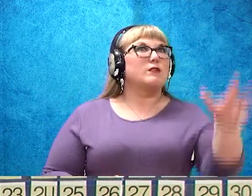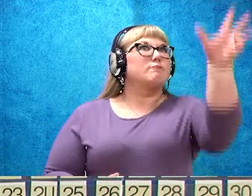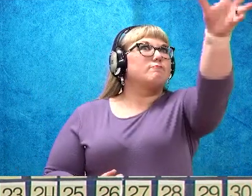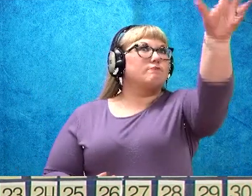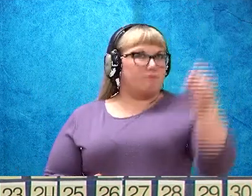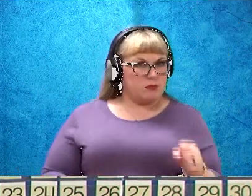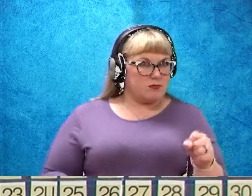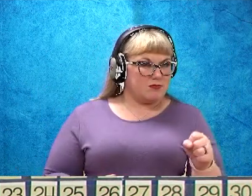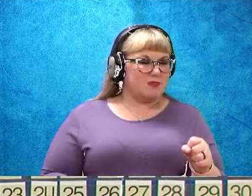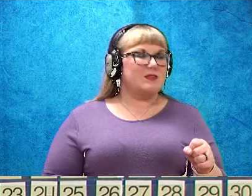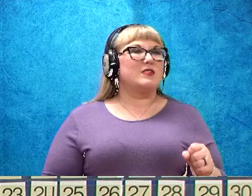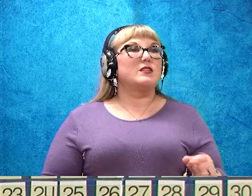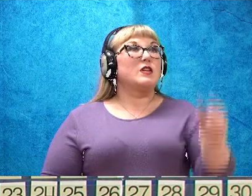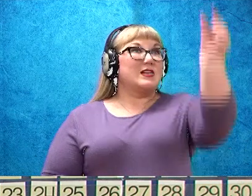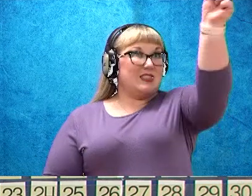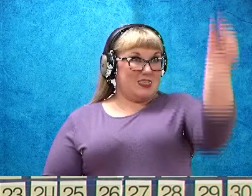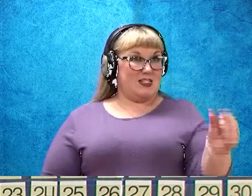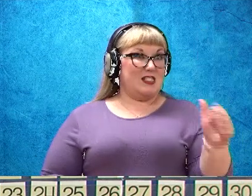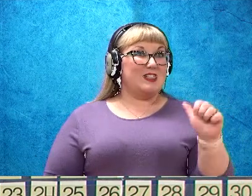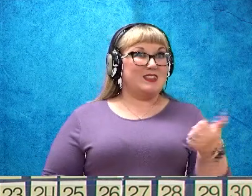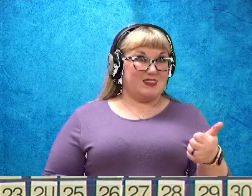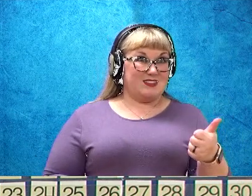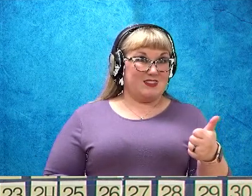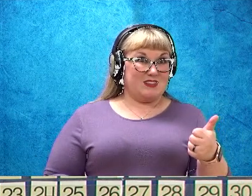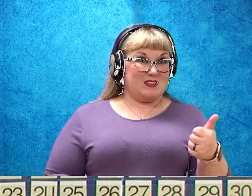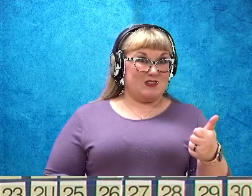So here we go. 10,